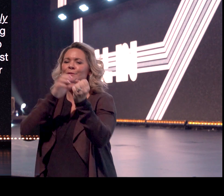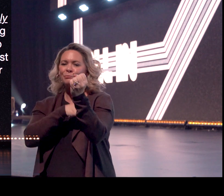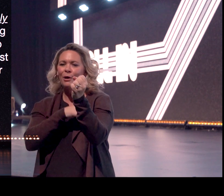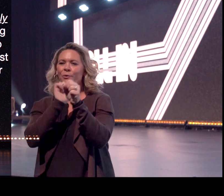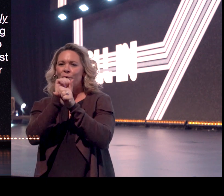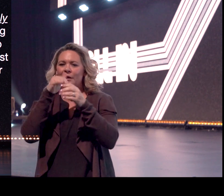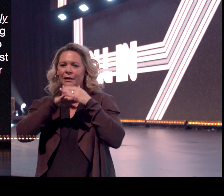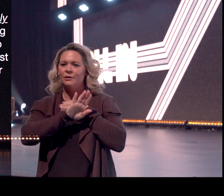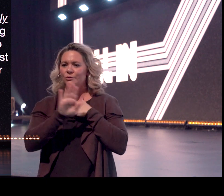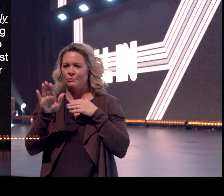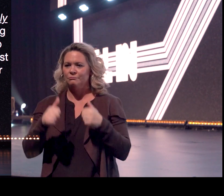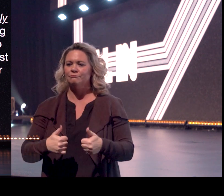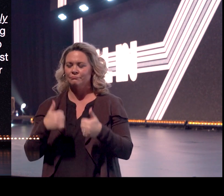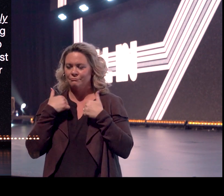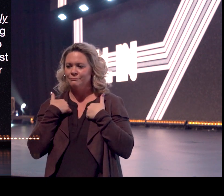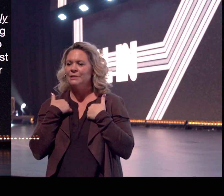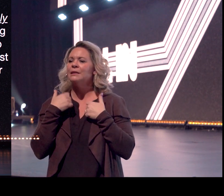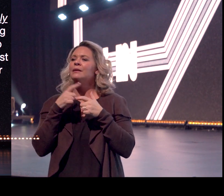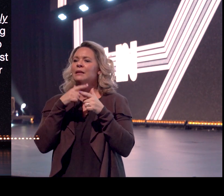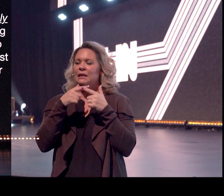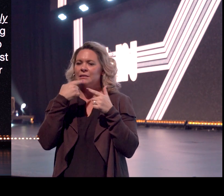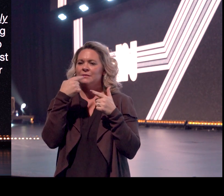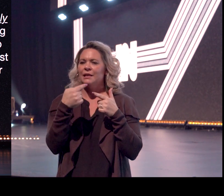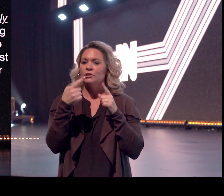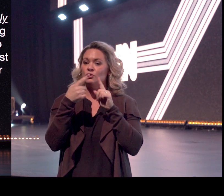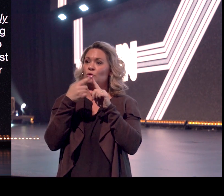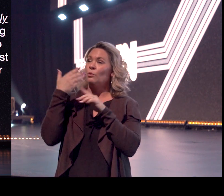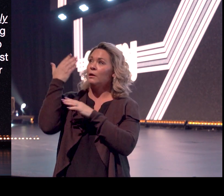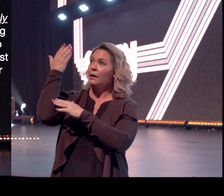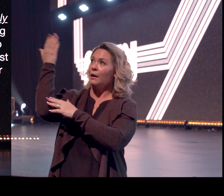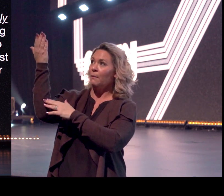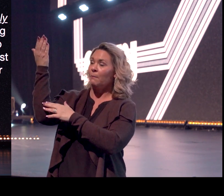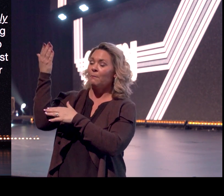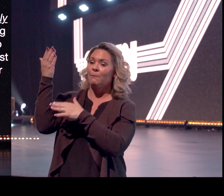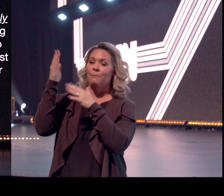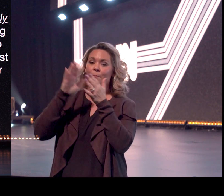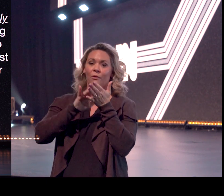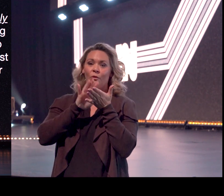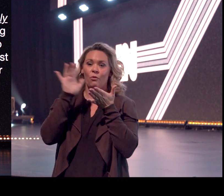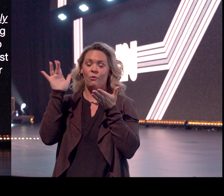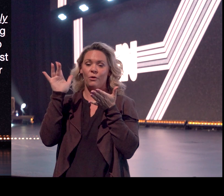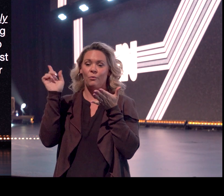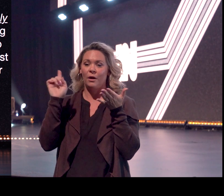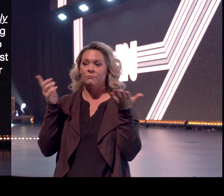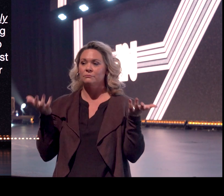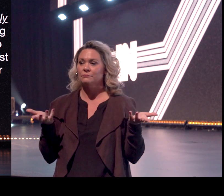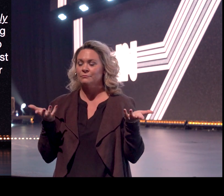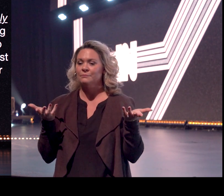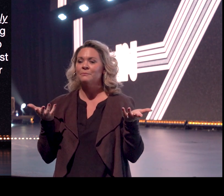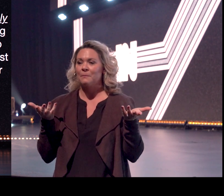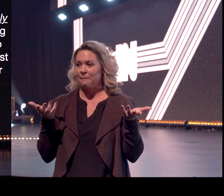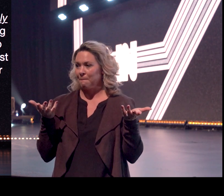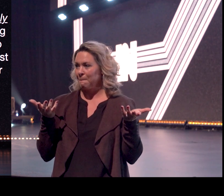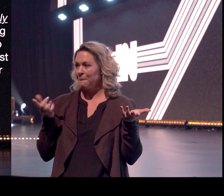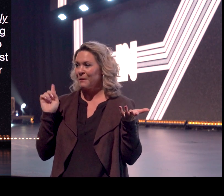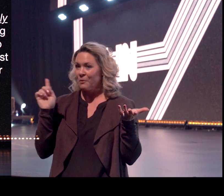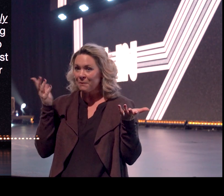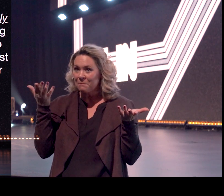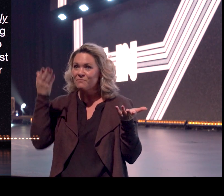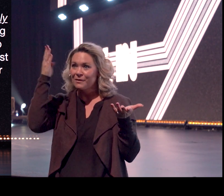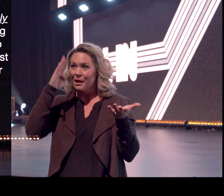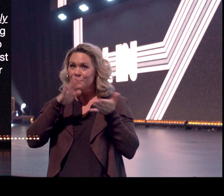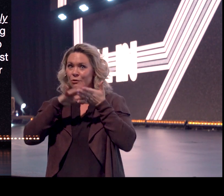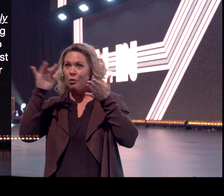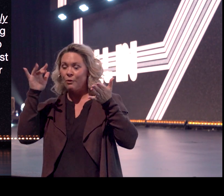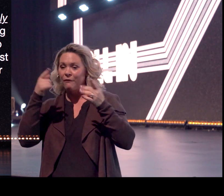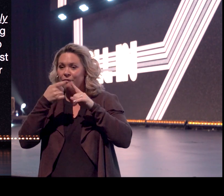available. Now, watch how the verse goes on. It says this. It says, to him be the glory where? Say